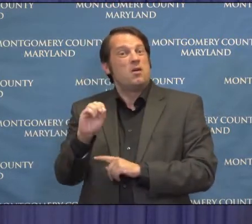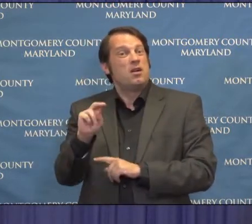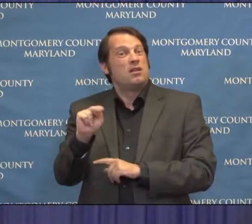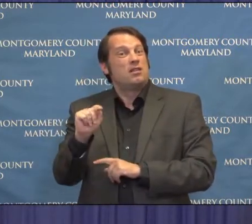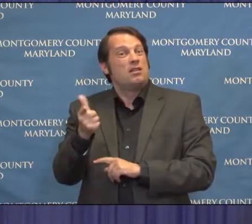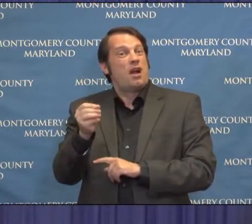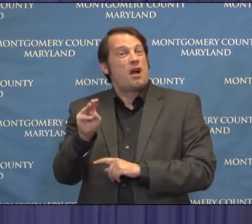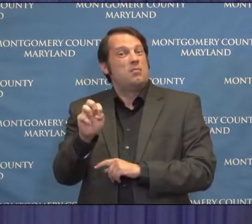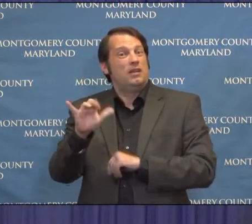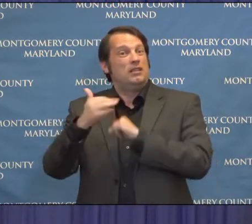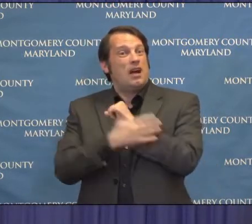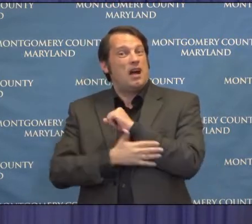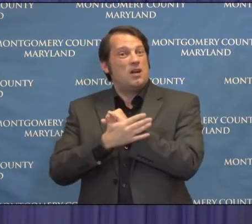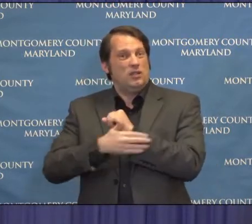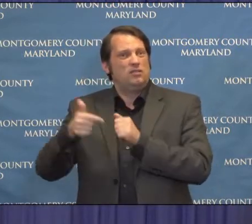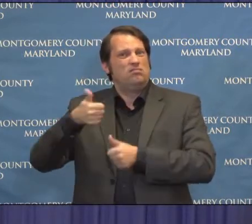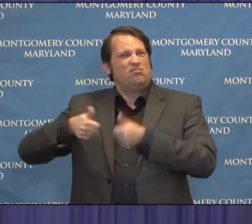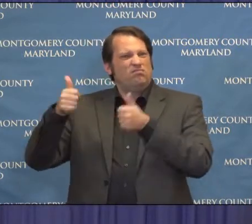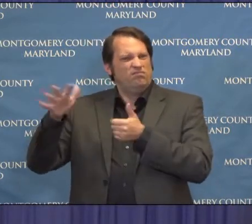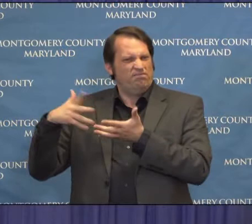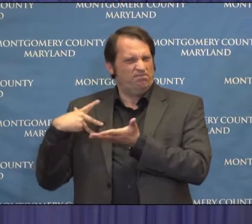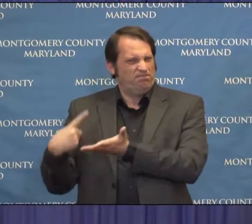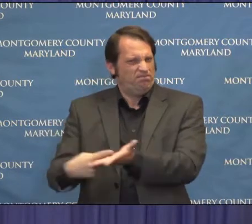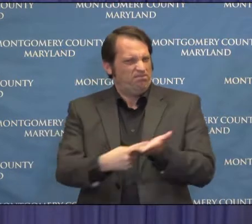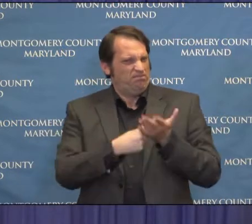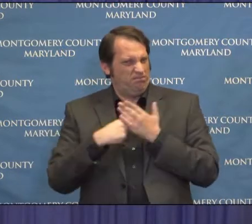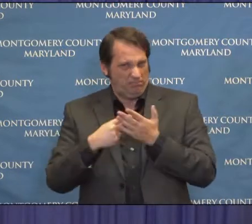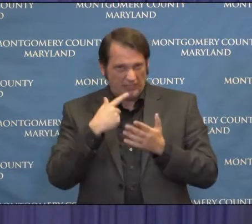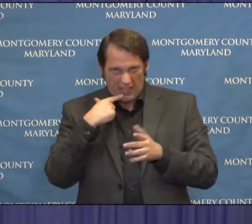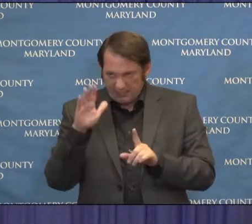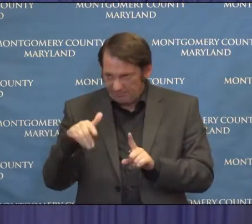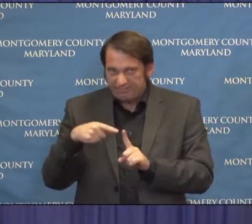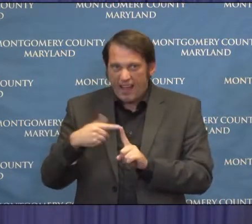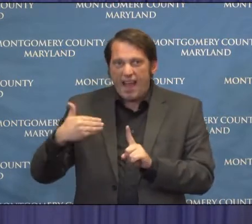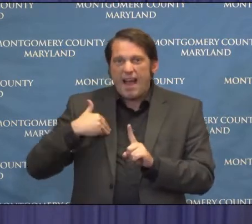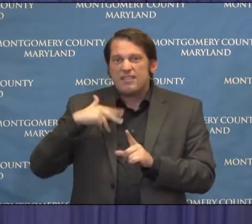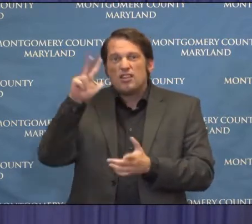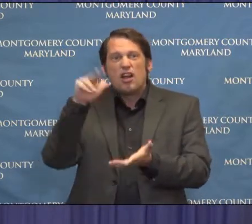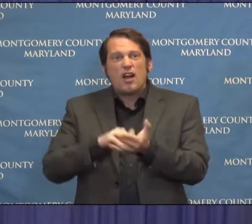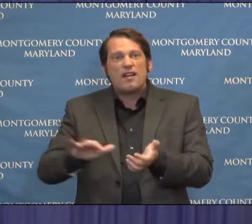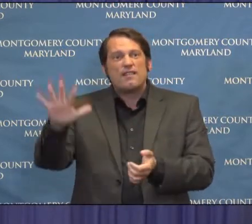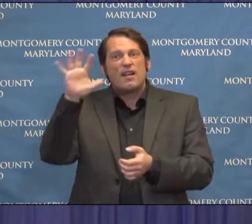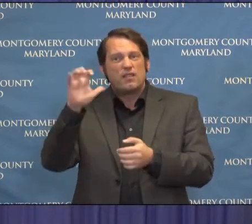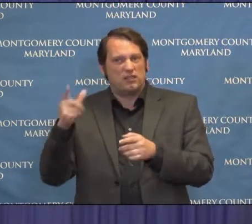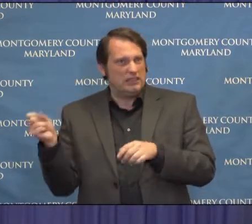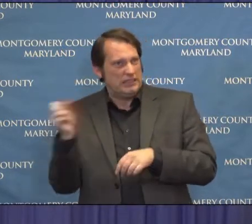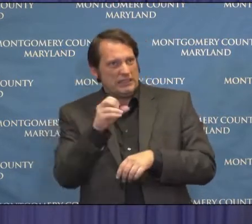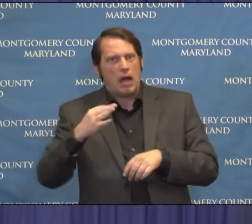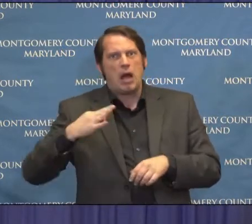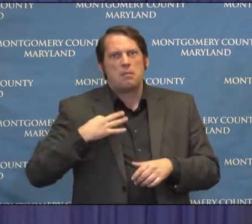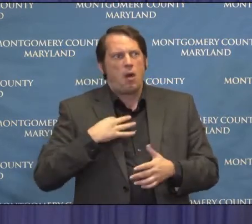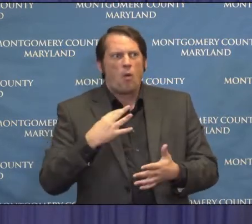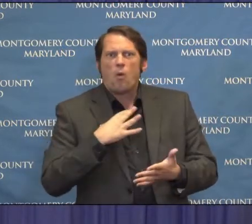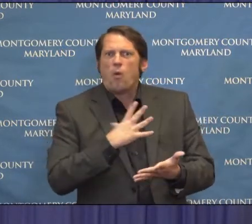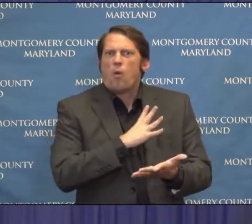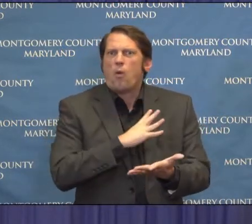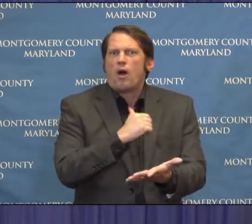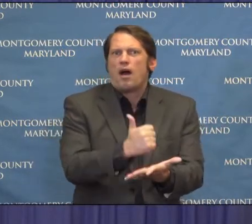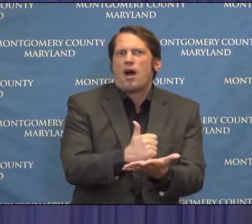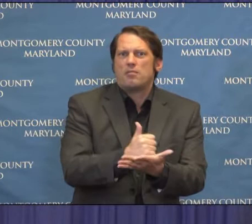3,500 applications. I don't want to get anybody's expectations up. $20 million with a